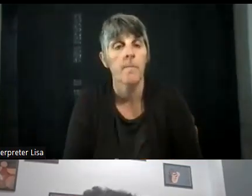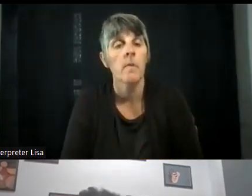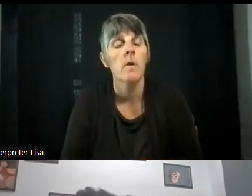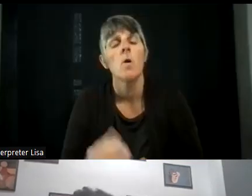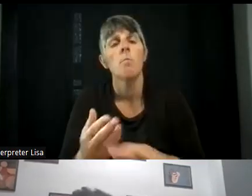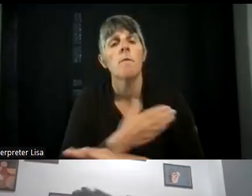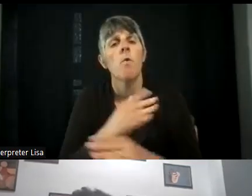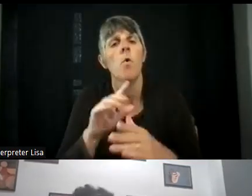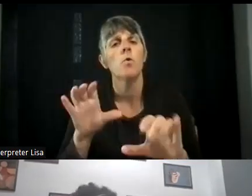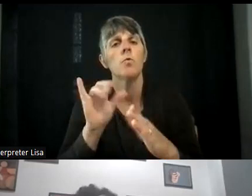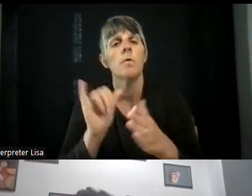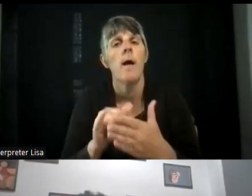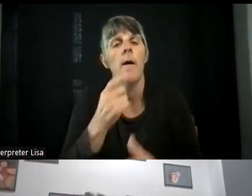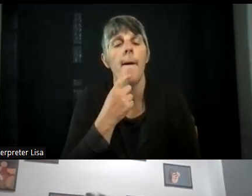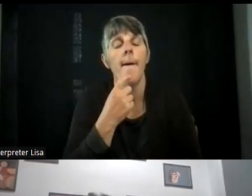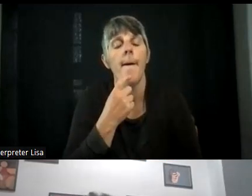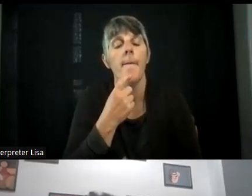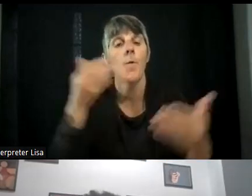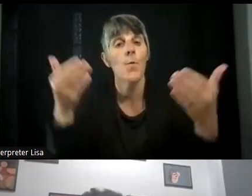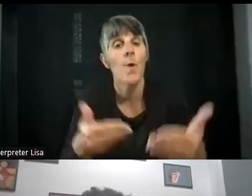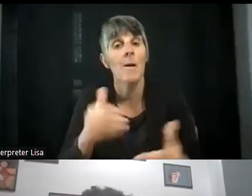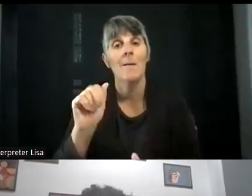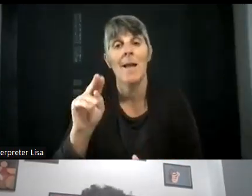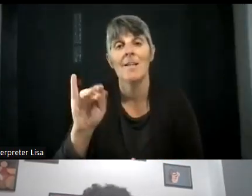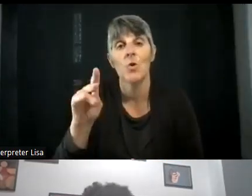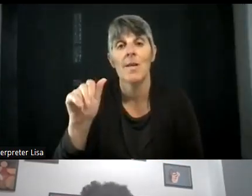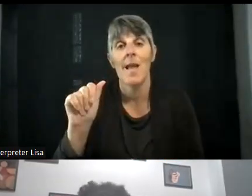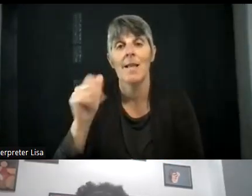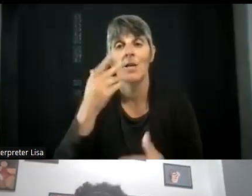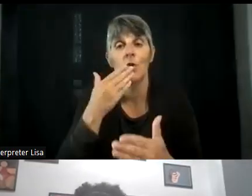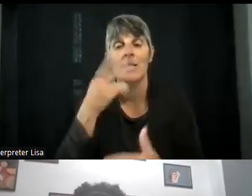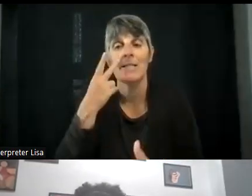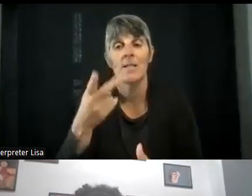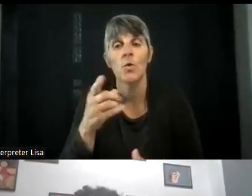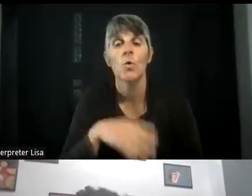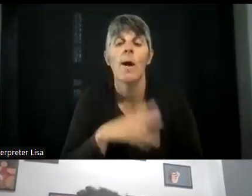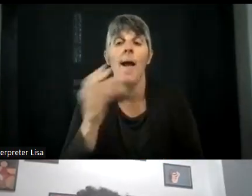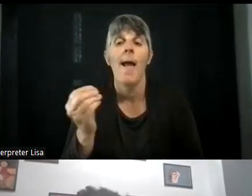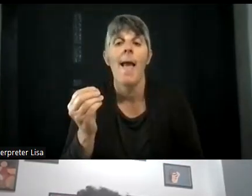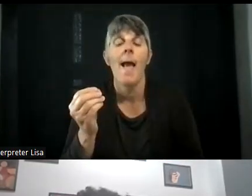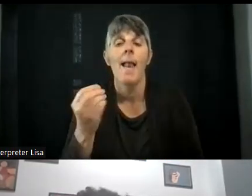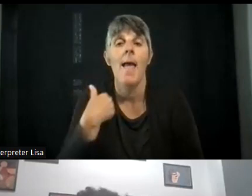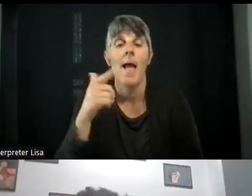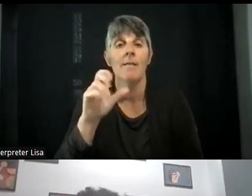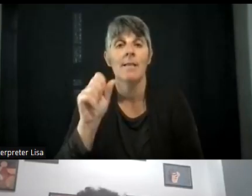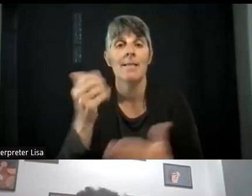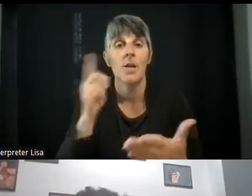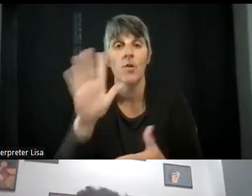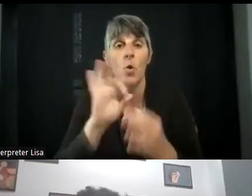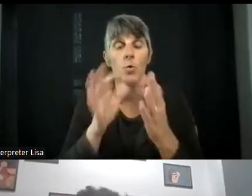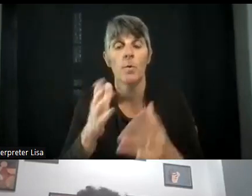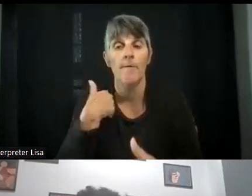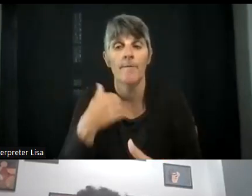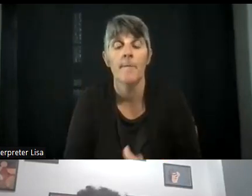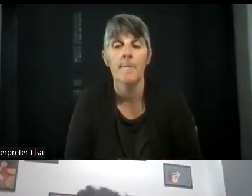Before I jump into that, welcome Antonietta, good to see you. And we have Lisa here to be your interpreter.